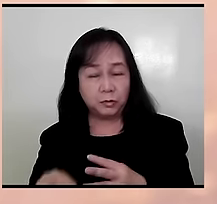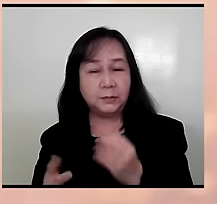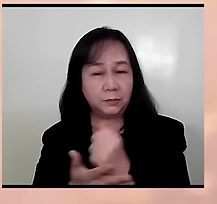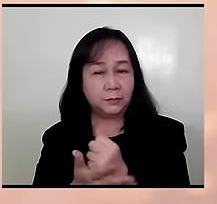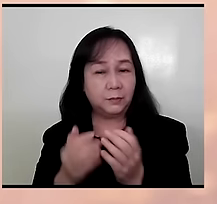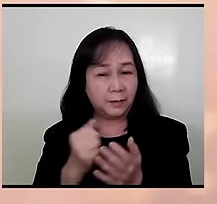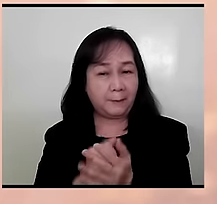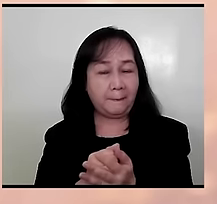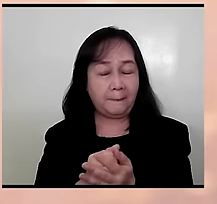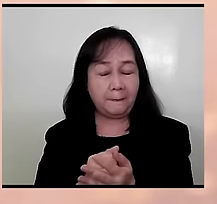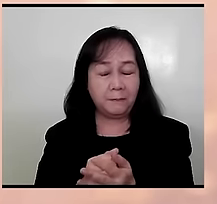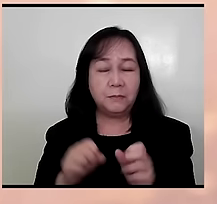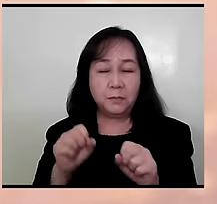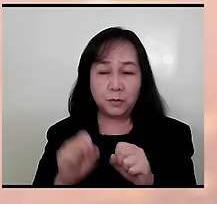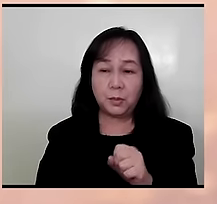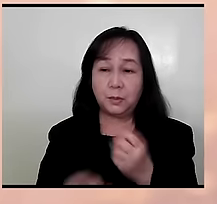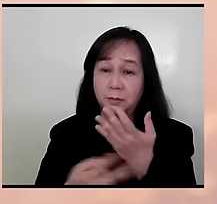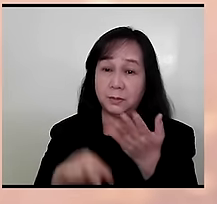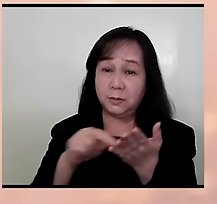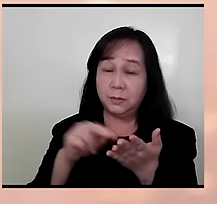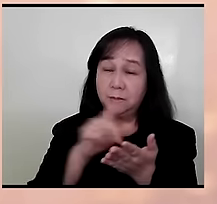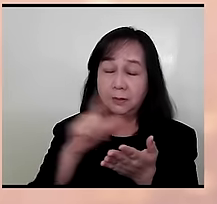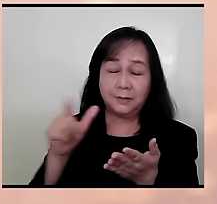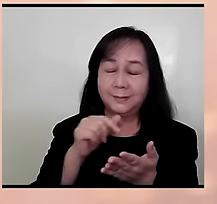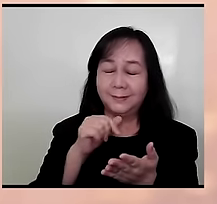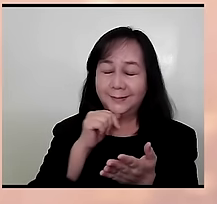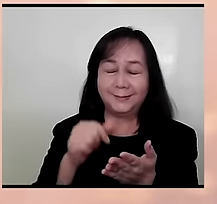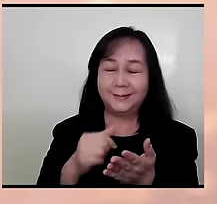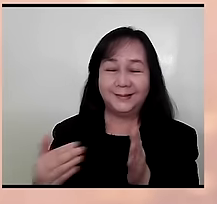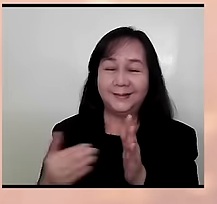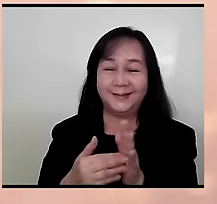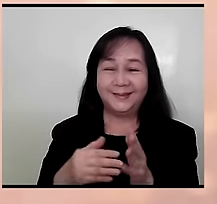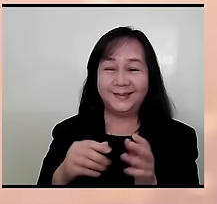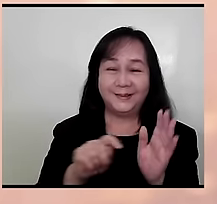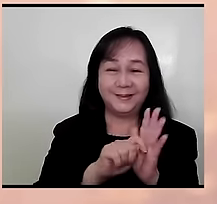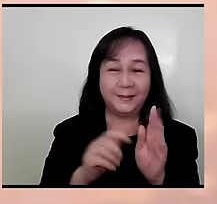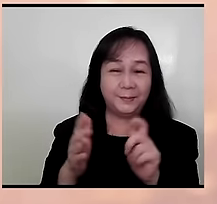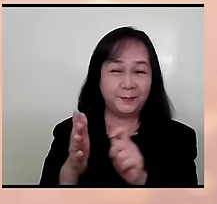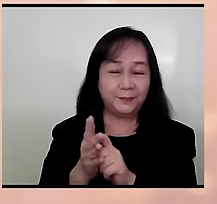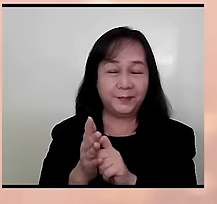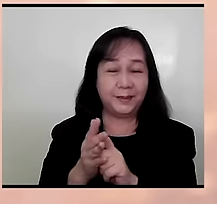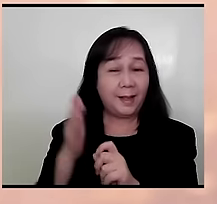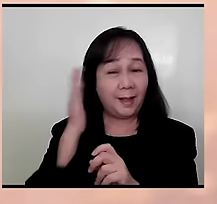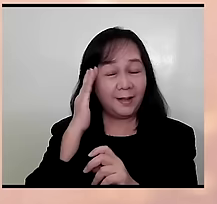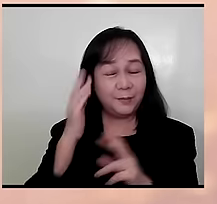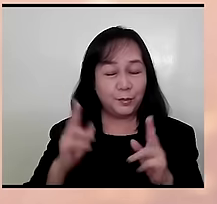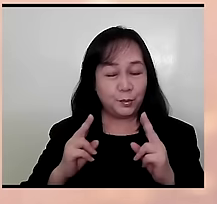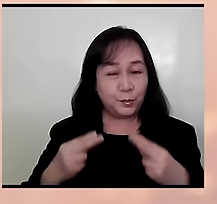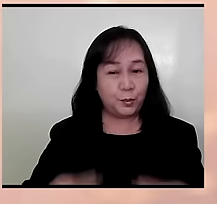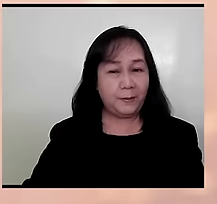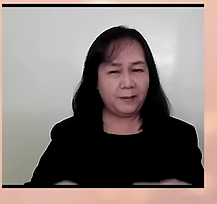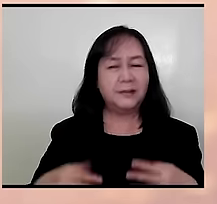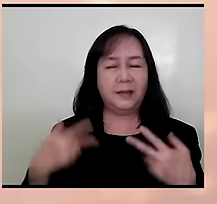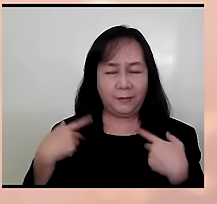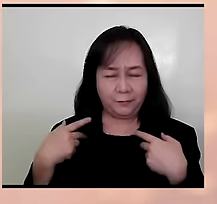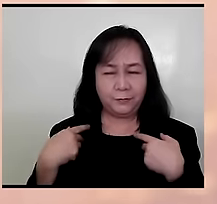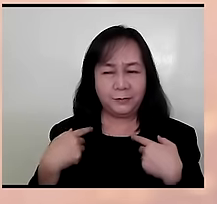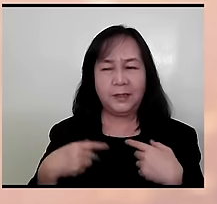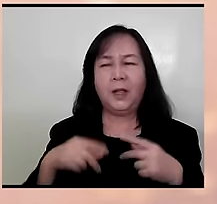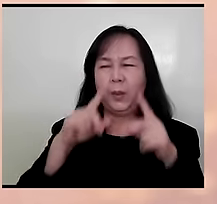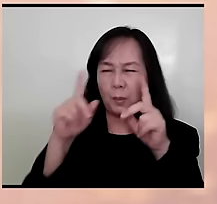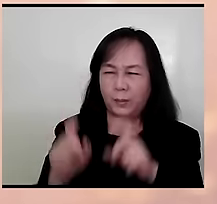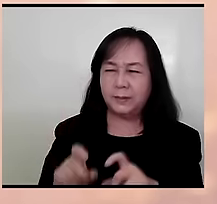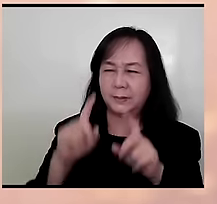risen Lord did not take it against him. He knew that humans have a tendency to question claims